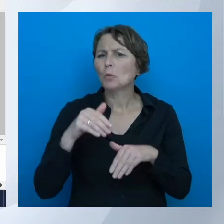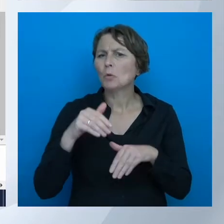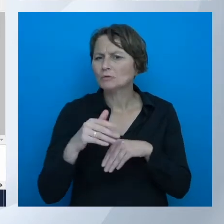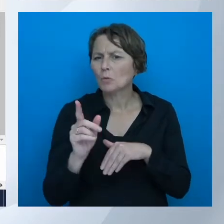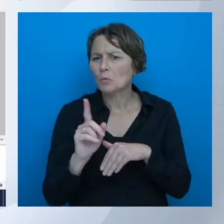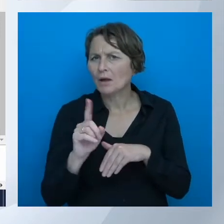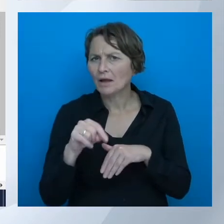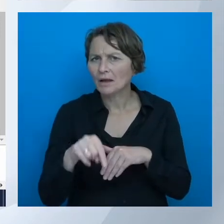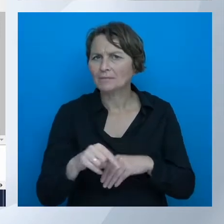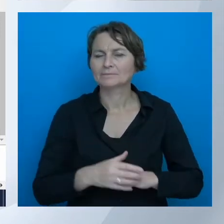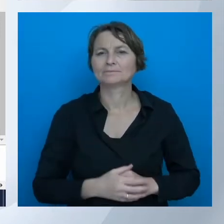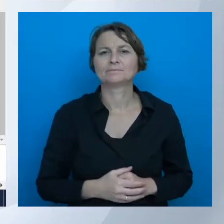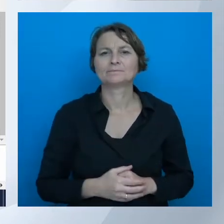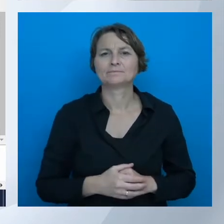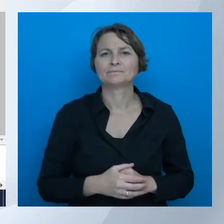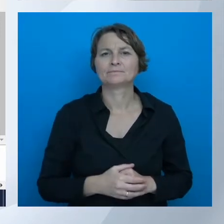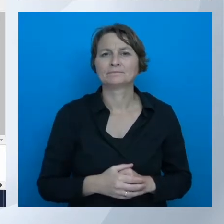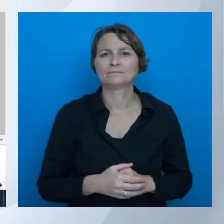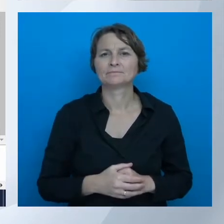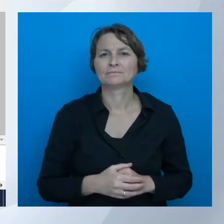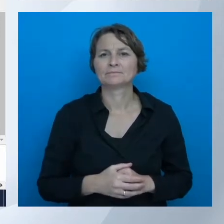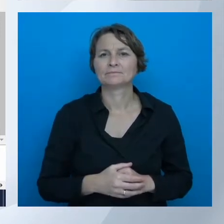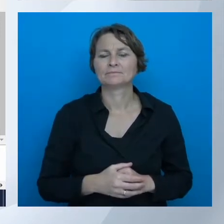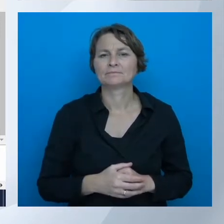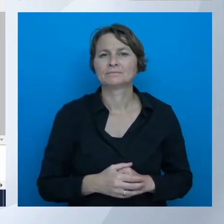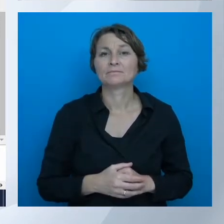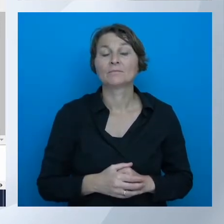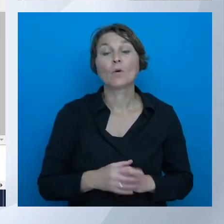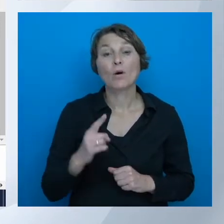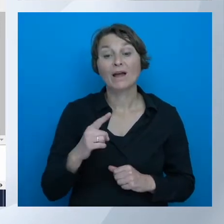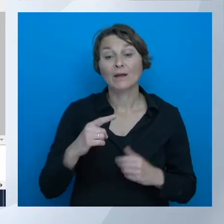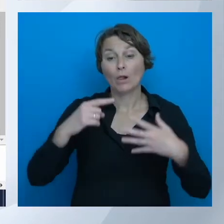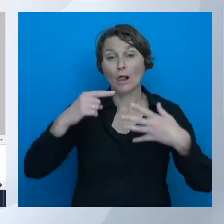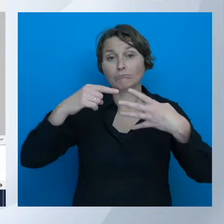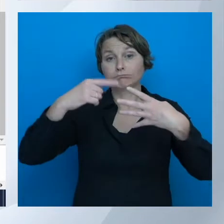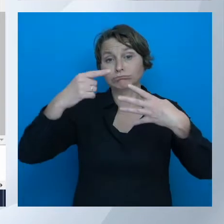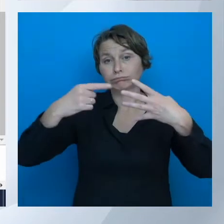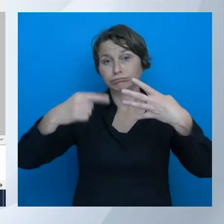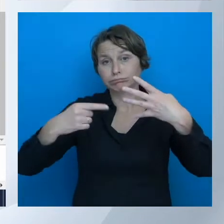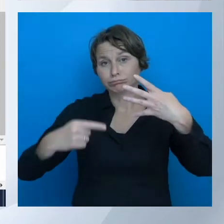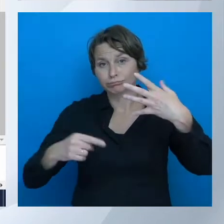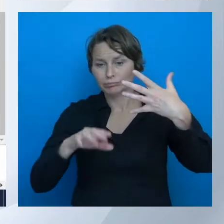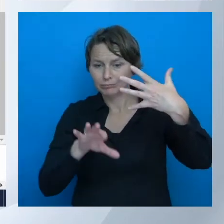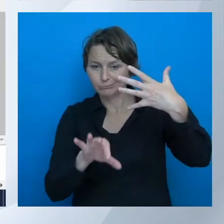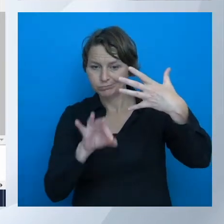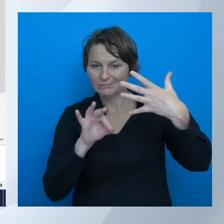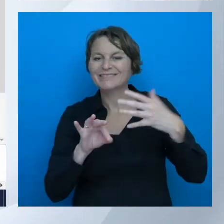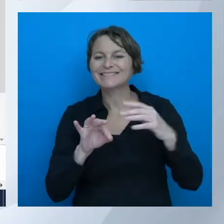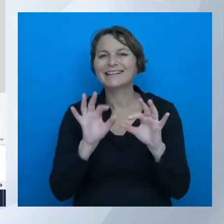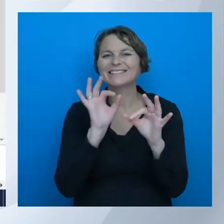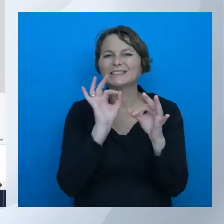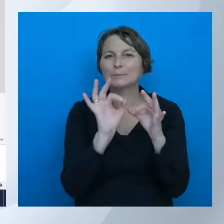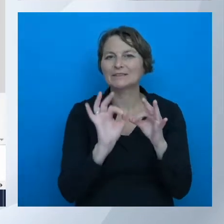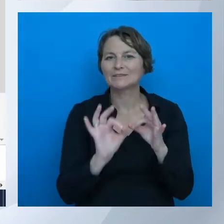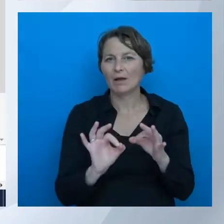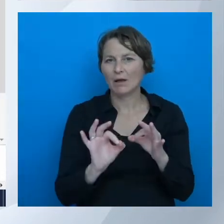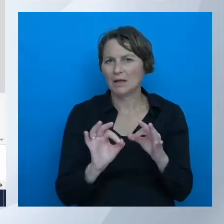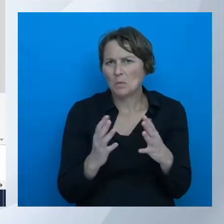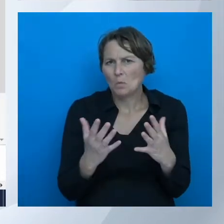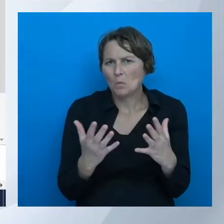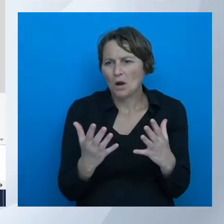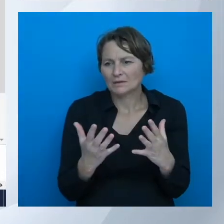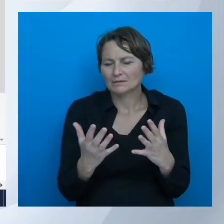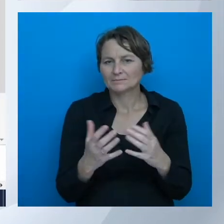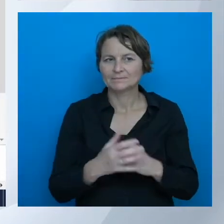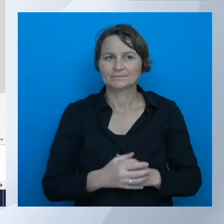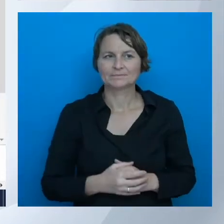through everything, find the repository for you, and then you'll need to specify the branch that you want to look at. Now, what this actually